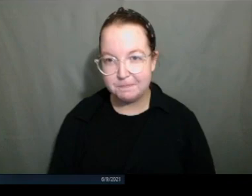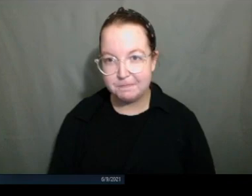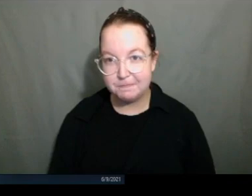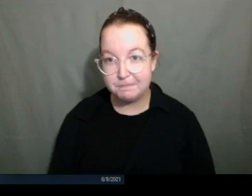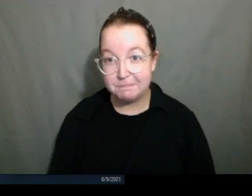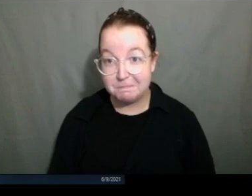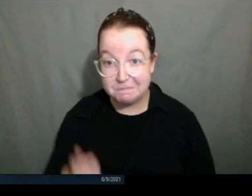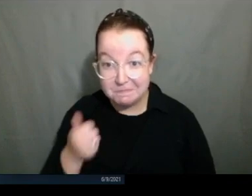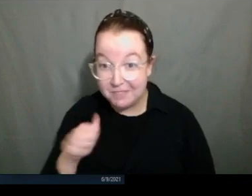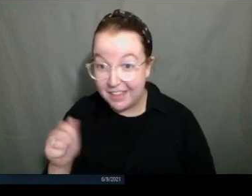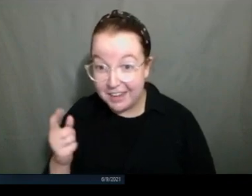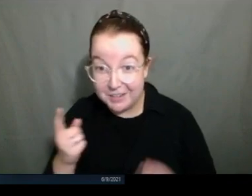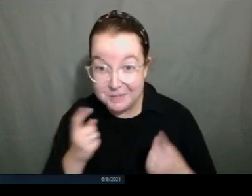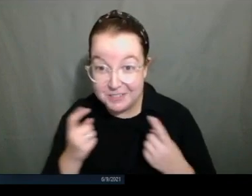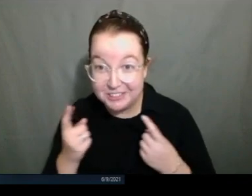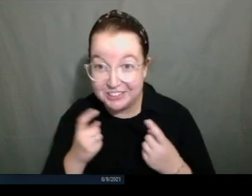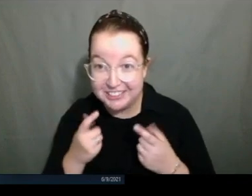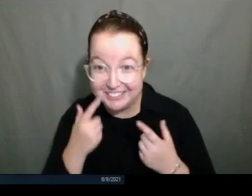Anyone have any questions?